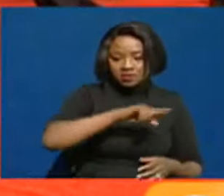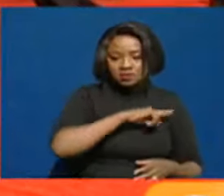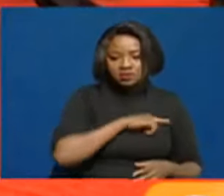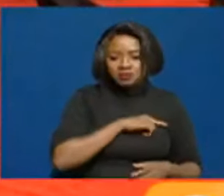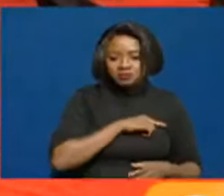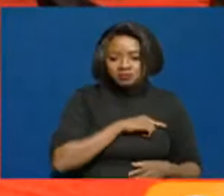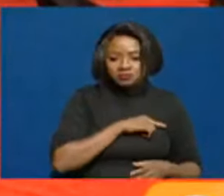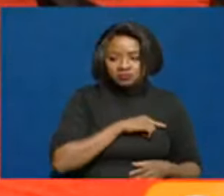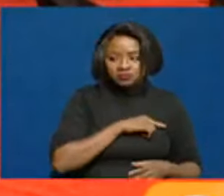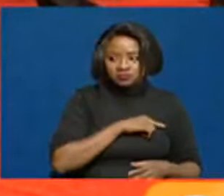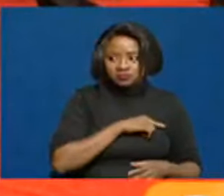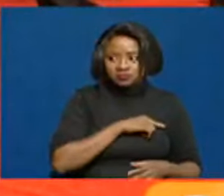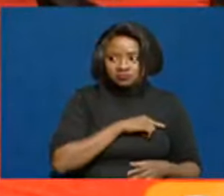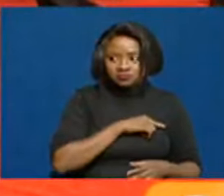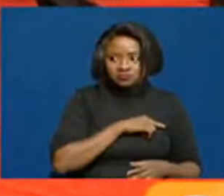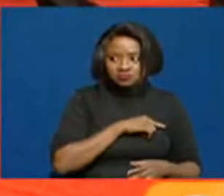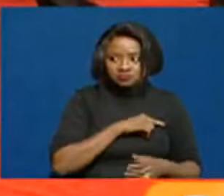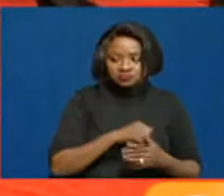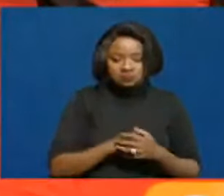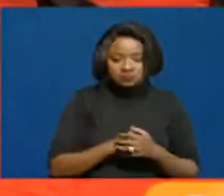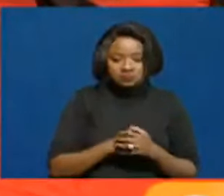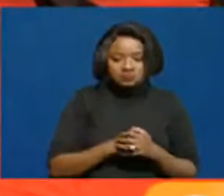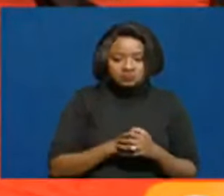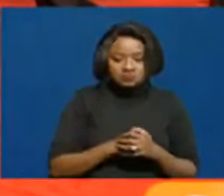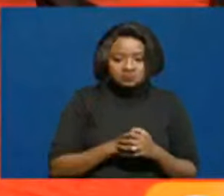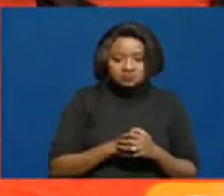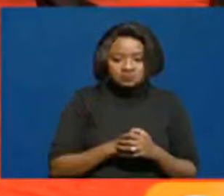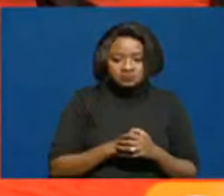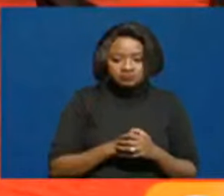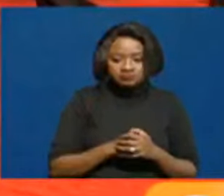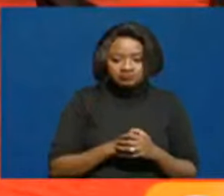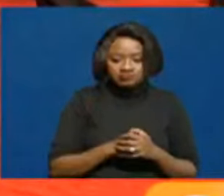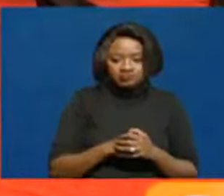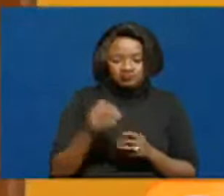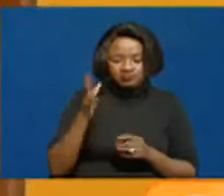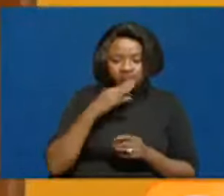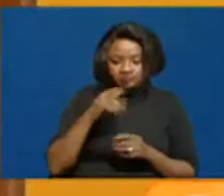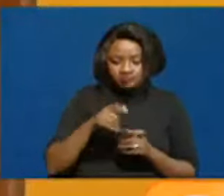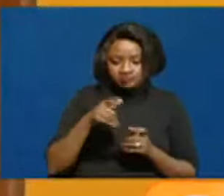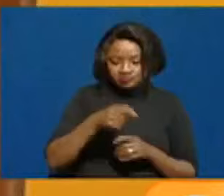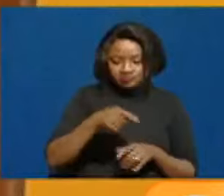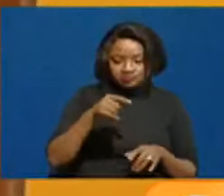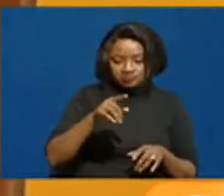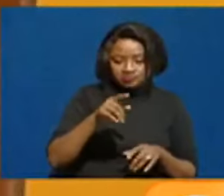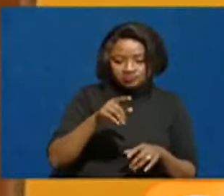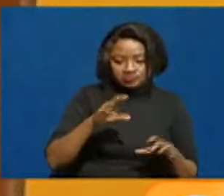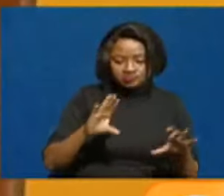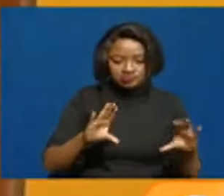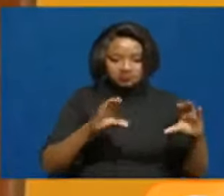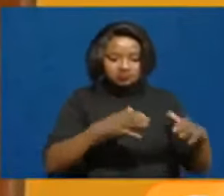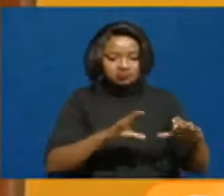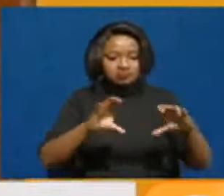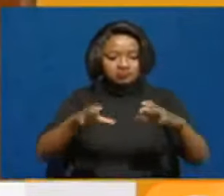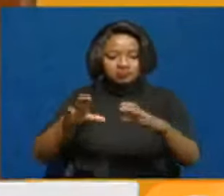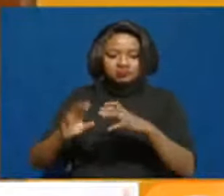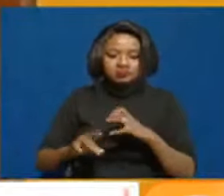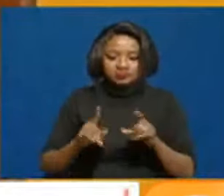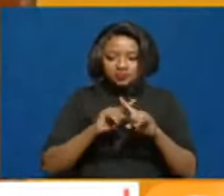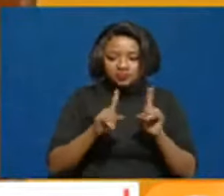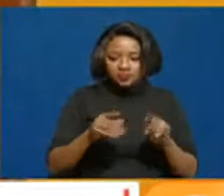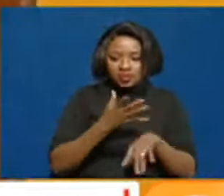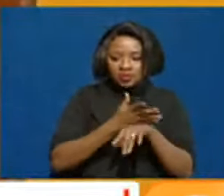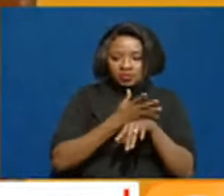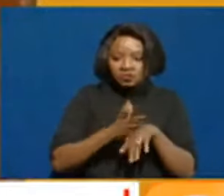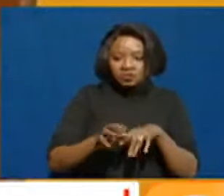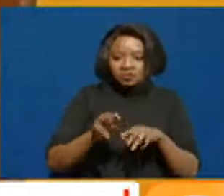Road Enterprise, we do the service of garbage collection in the community. So the waste management